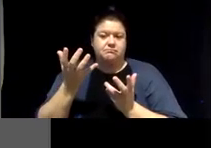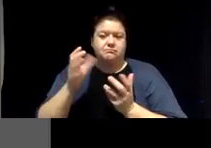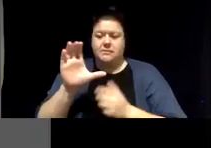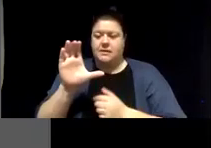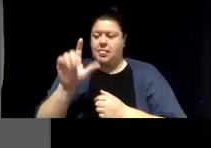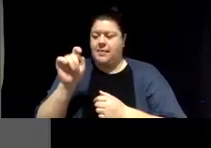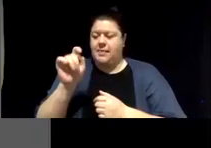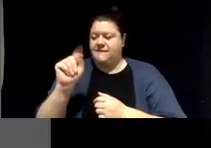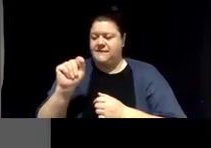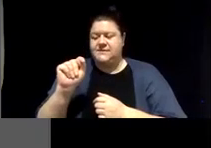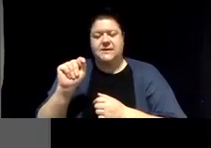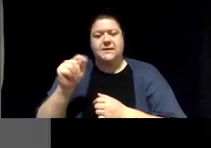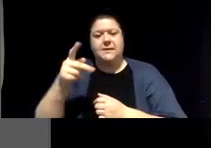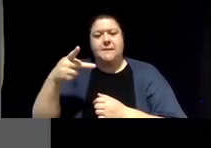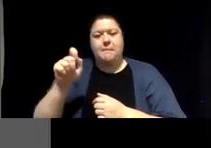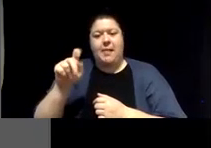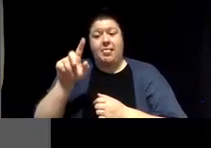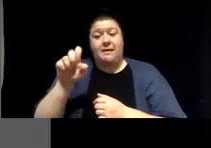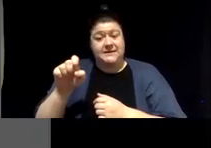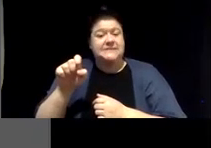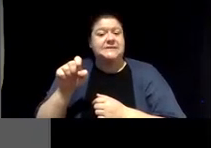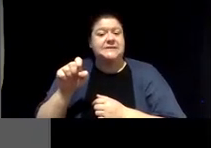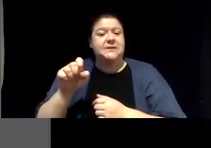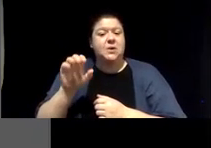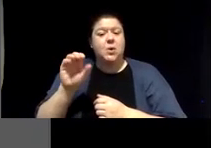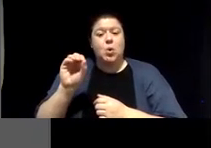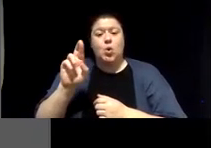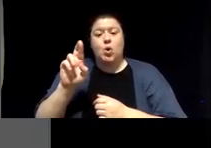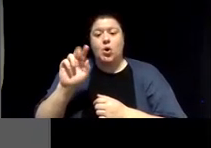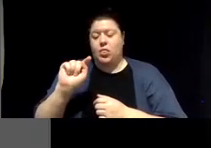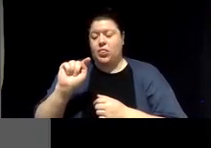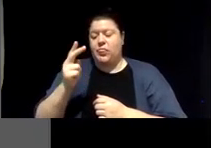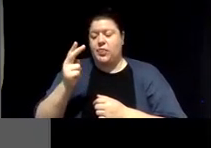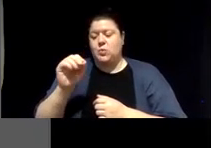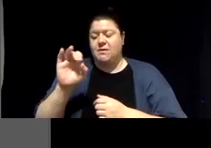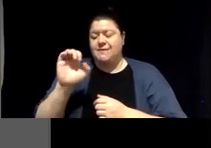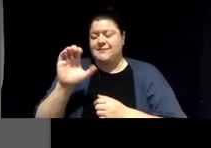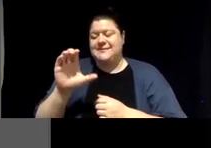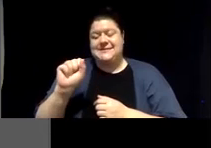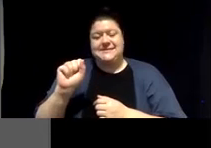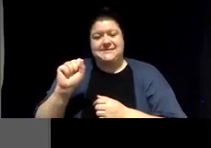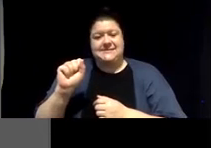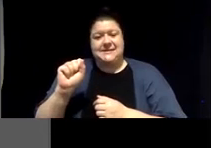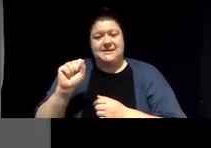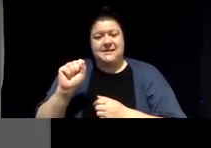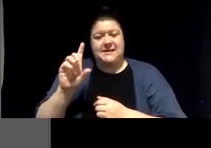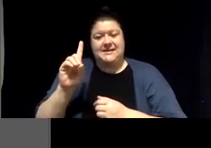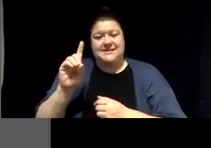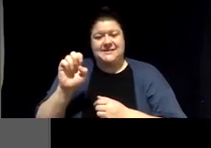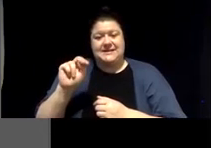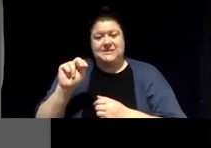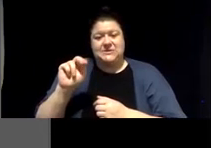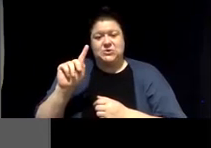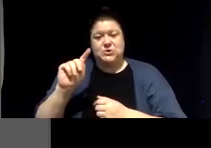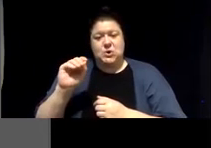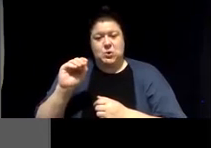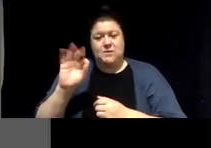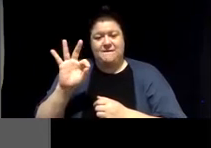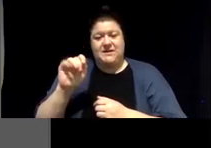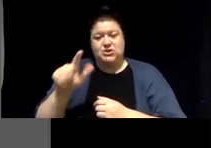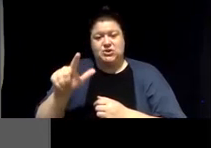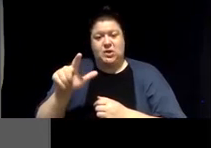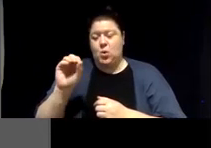or something. There's orthodontics and dentofacial orthopedics, so doctors who work with